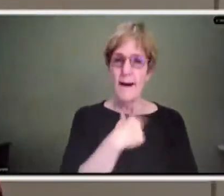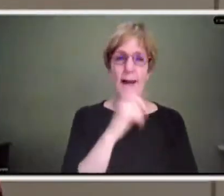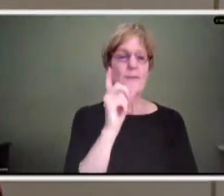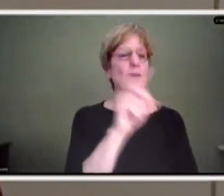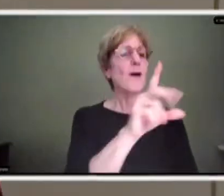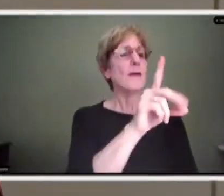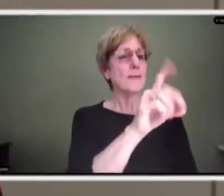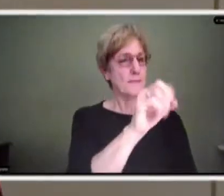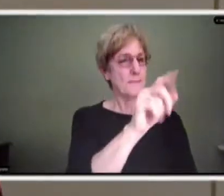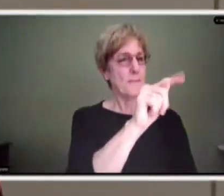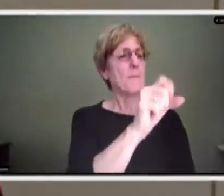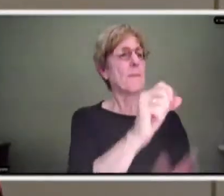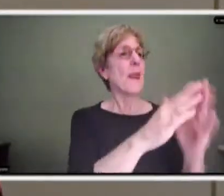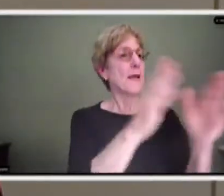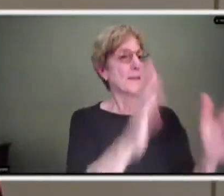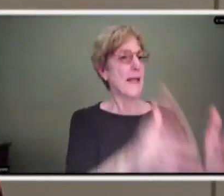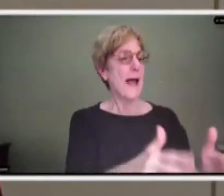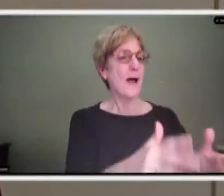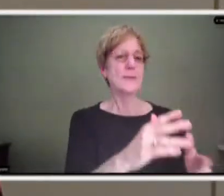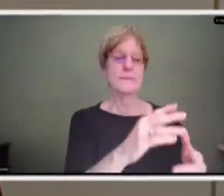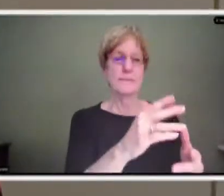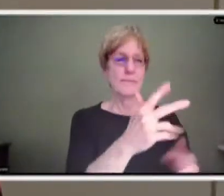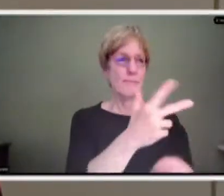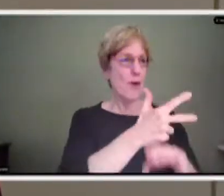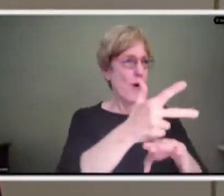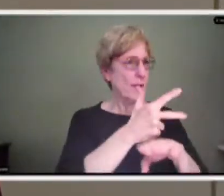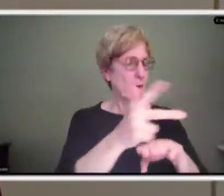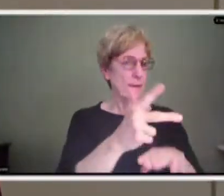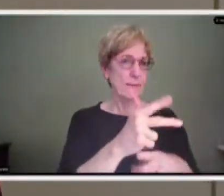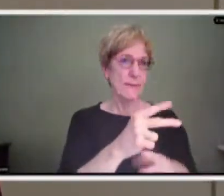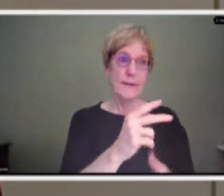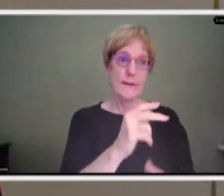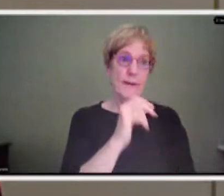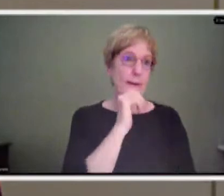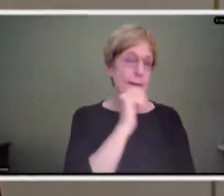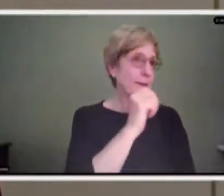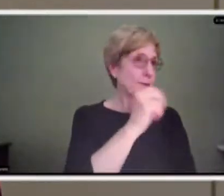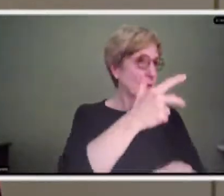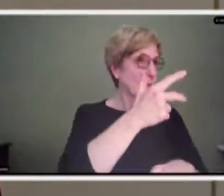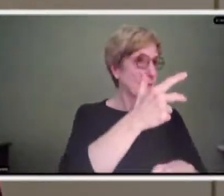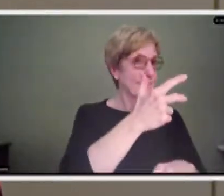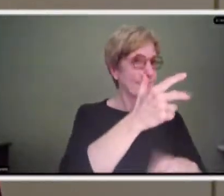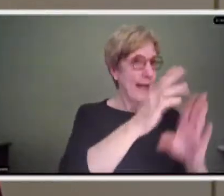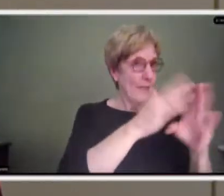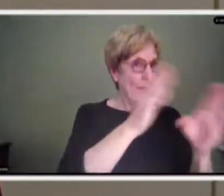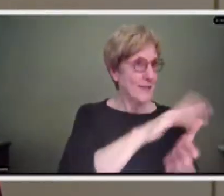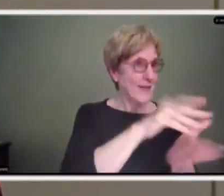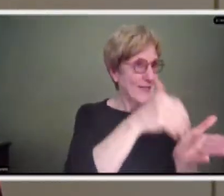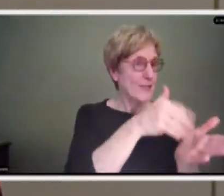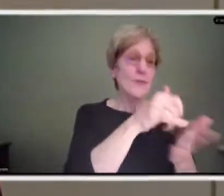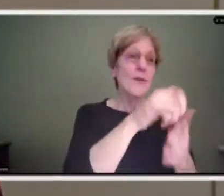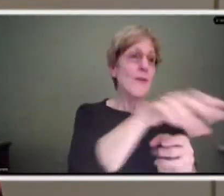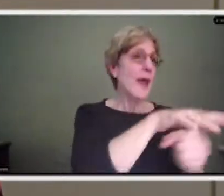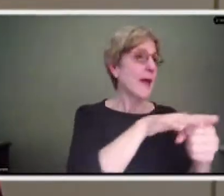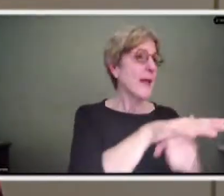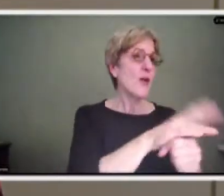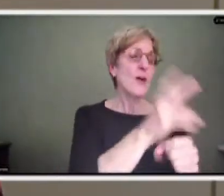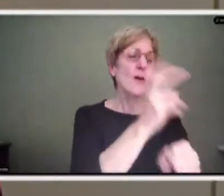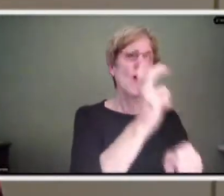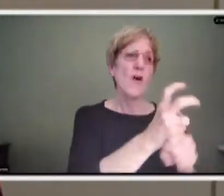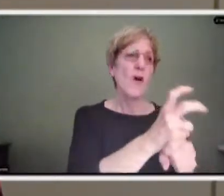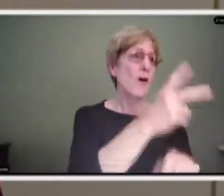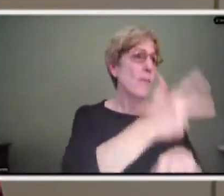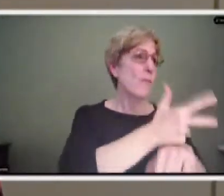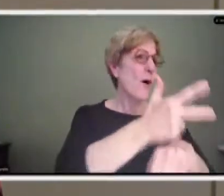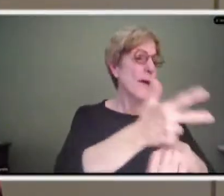and there's limited parking in general, not at the house, at the center, but just in that area. And so when you're